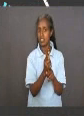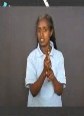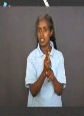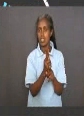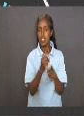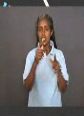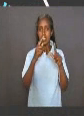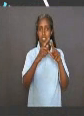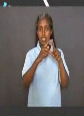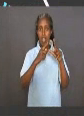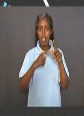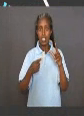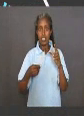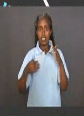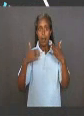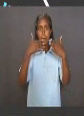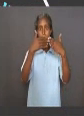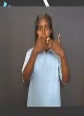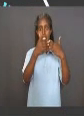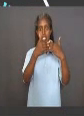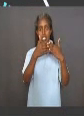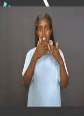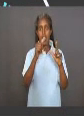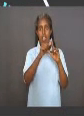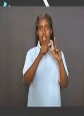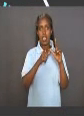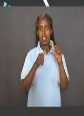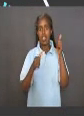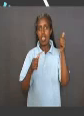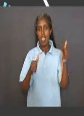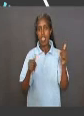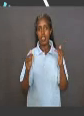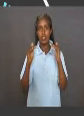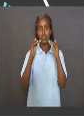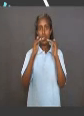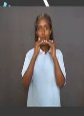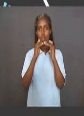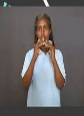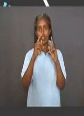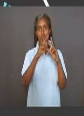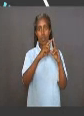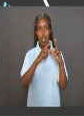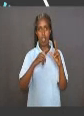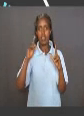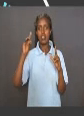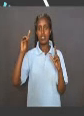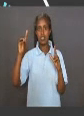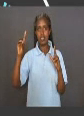The angles match. Angle A is congruent to angle